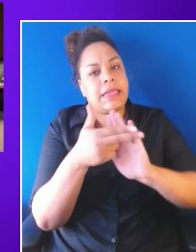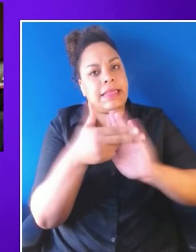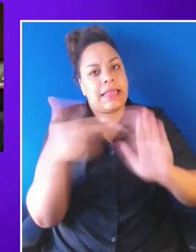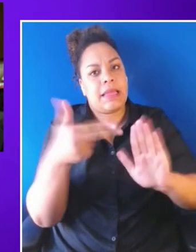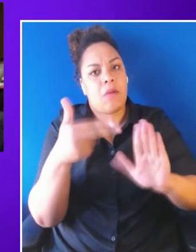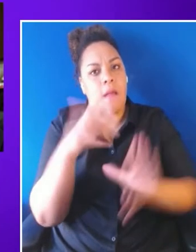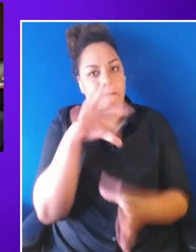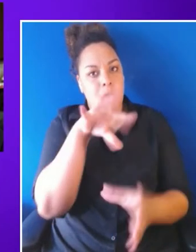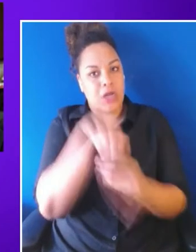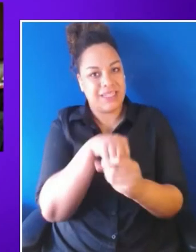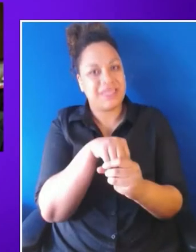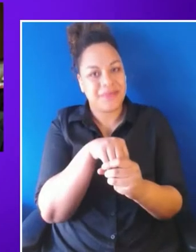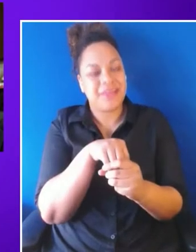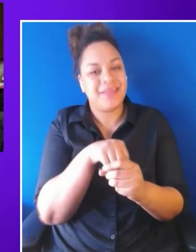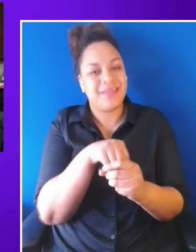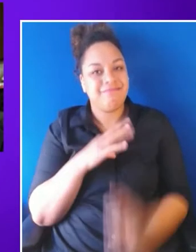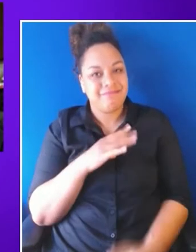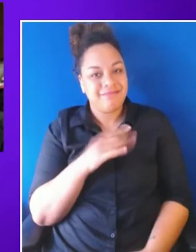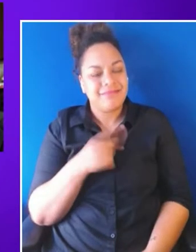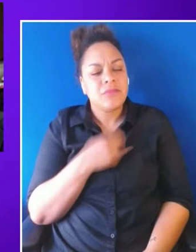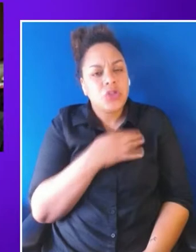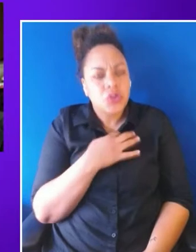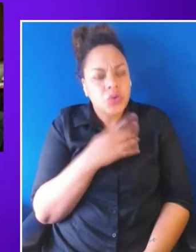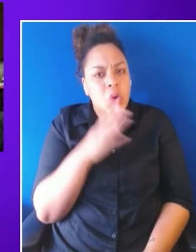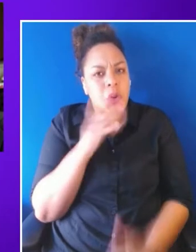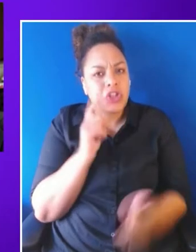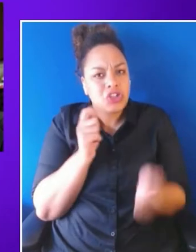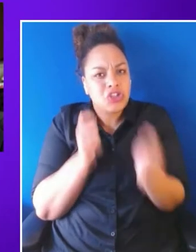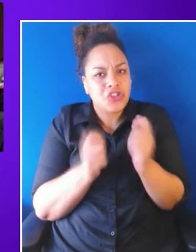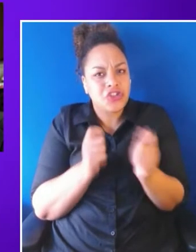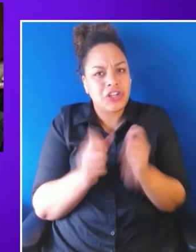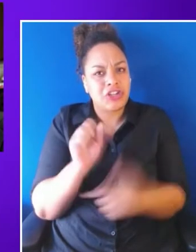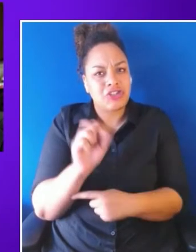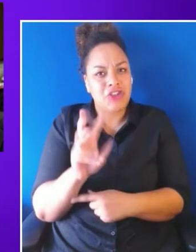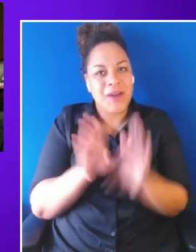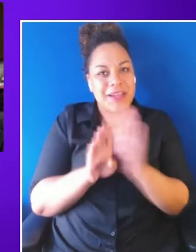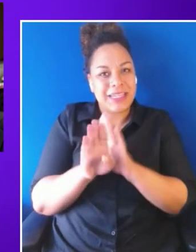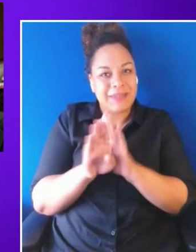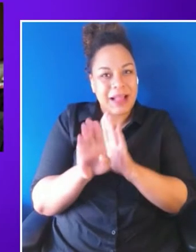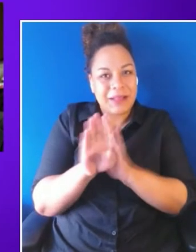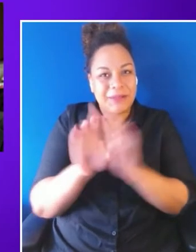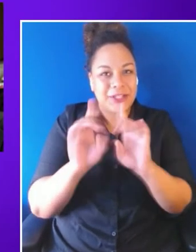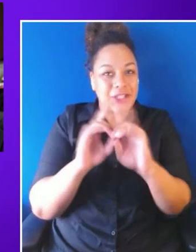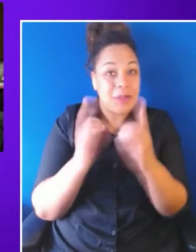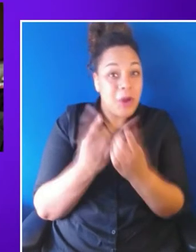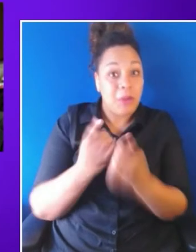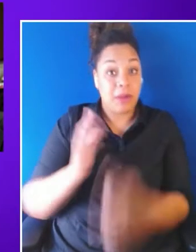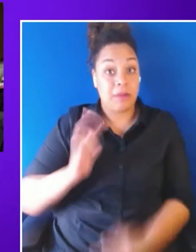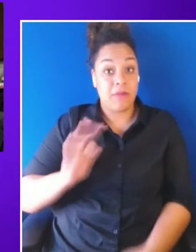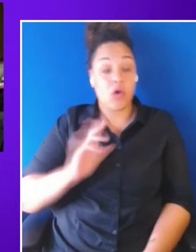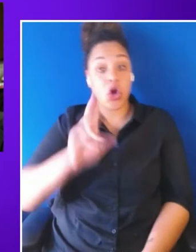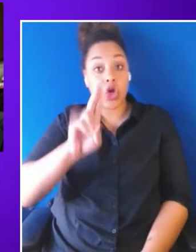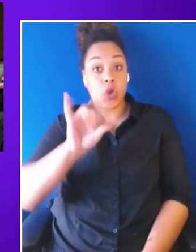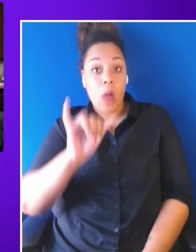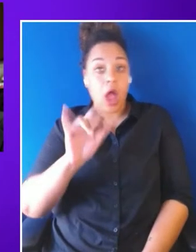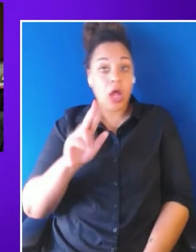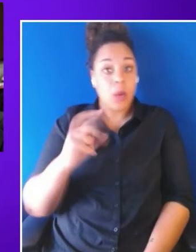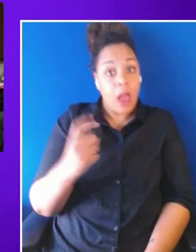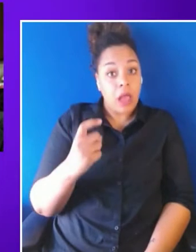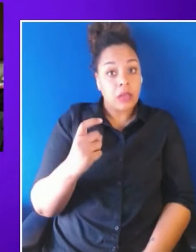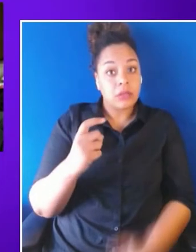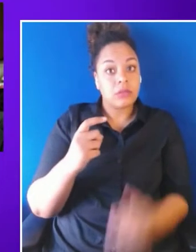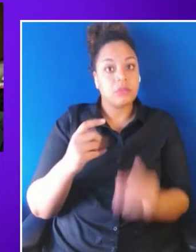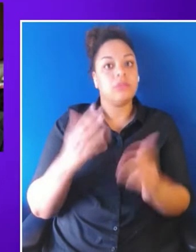if they'll start changing software development departments from UI UX to